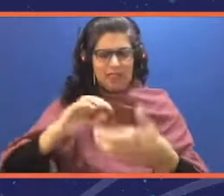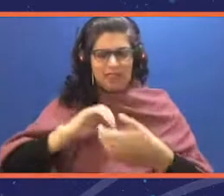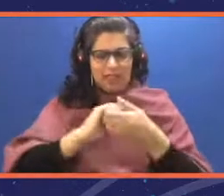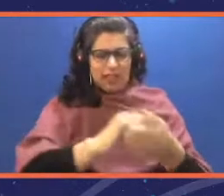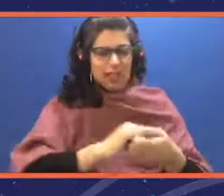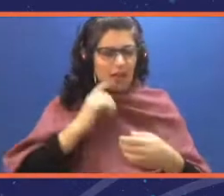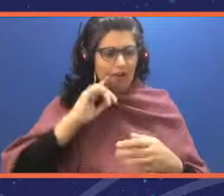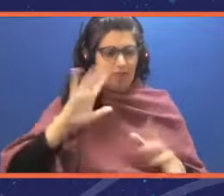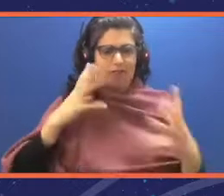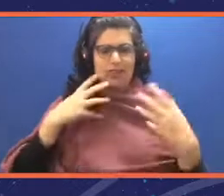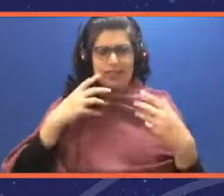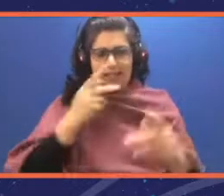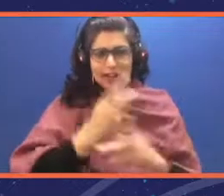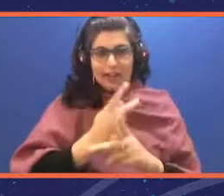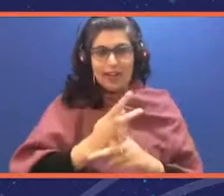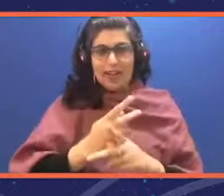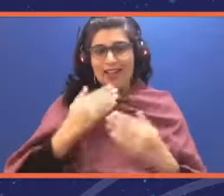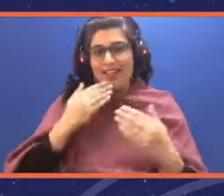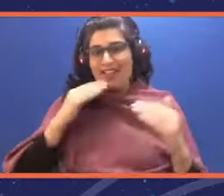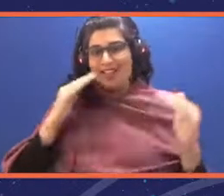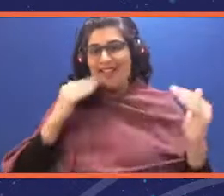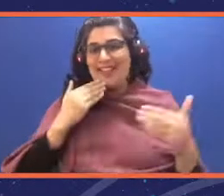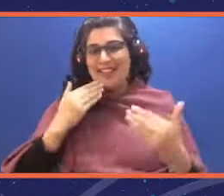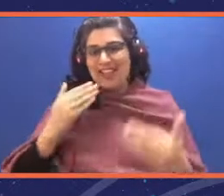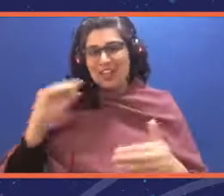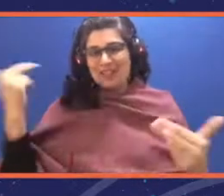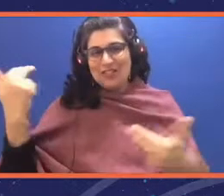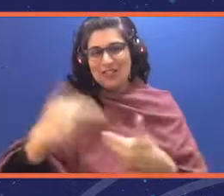justice. Thanks for joining us, Kiara.